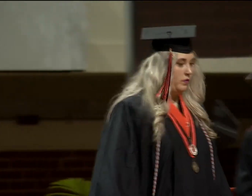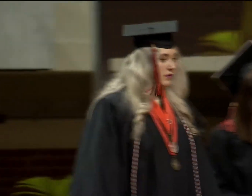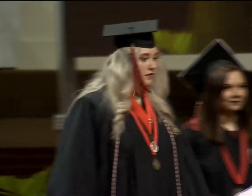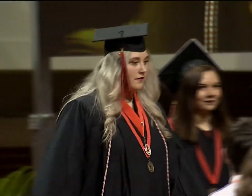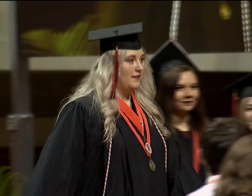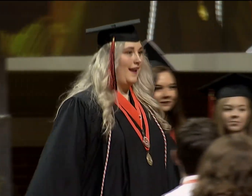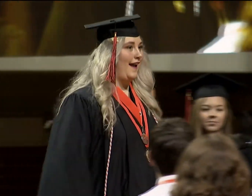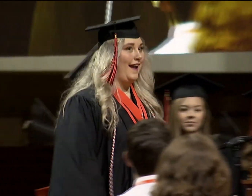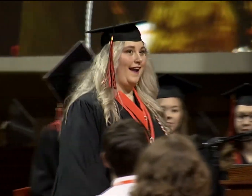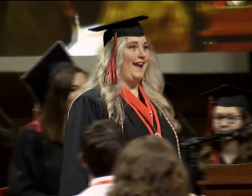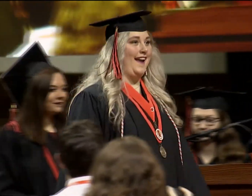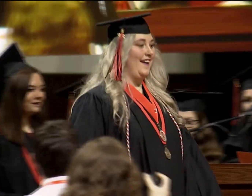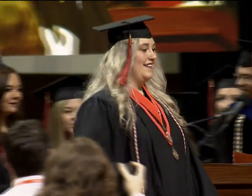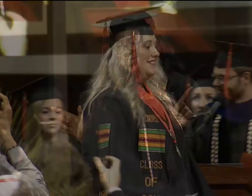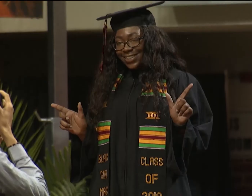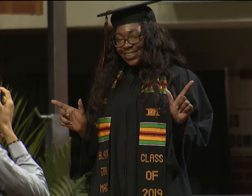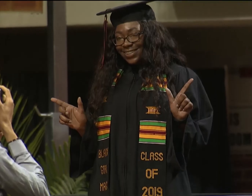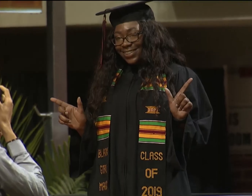Rachel Lemaster.